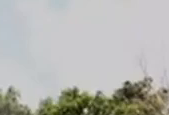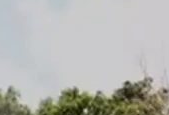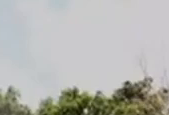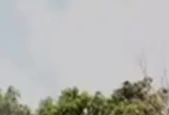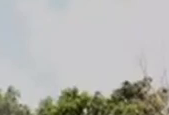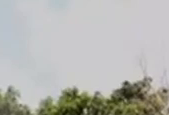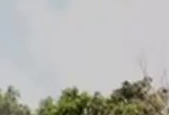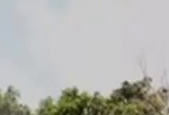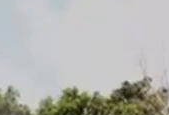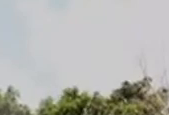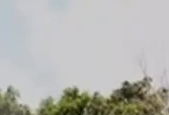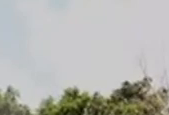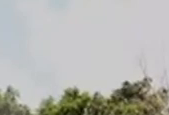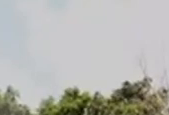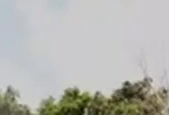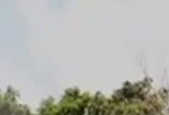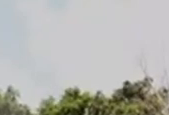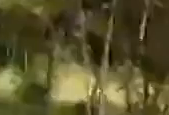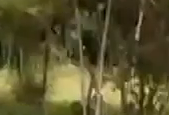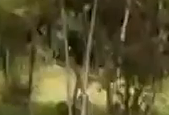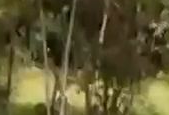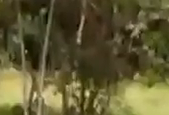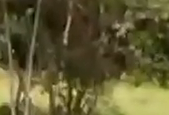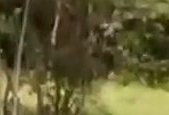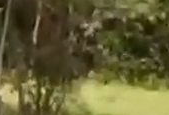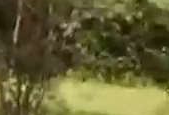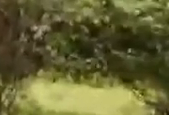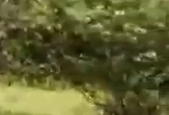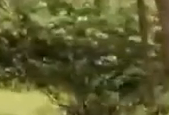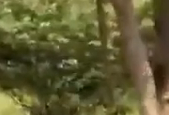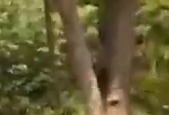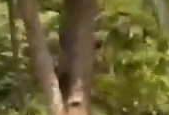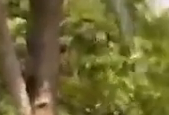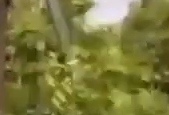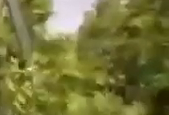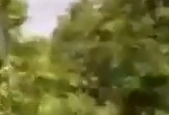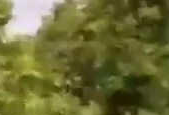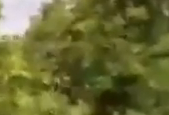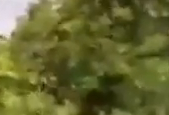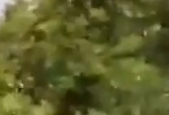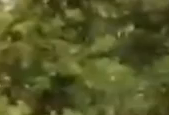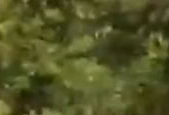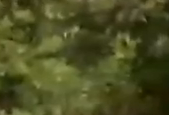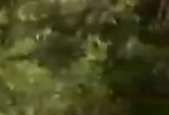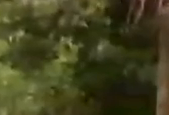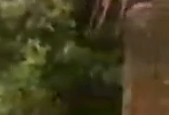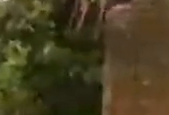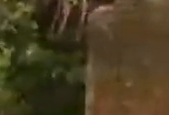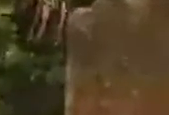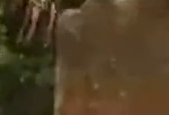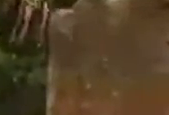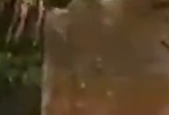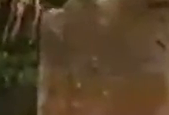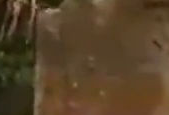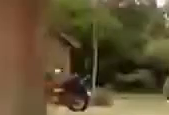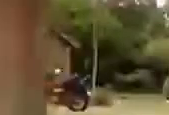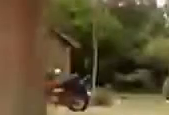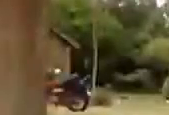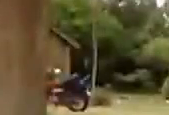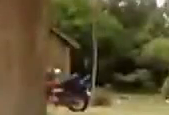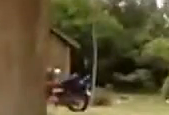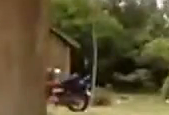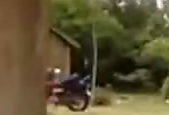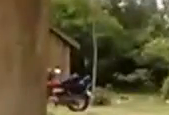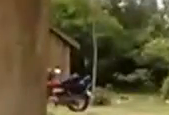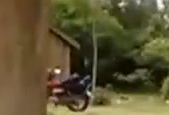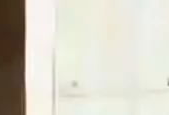Lela Village in Bondo, Siaya County. We met 20-year-old Vincent Odera, the last born in a family of four,